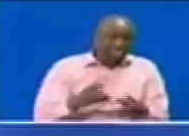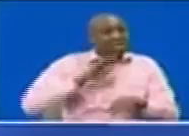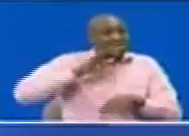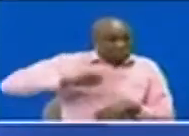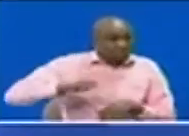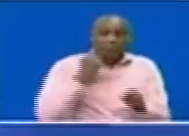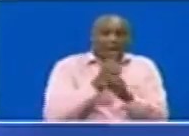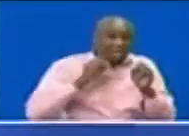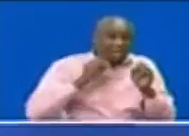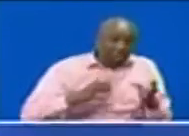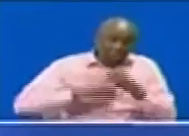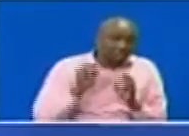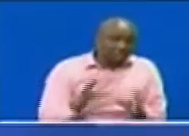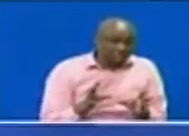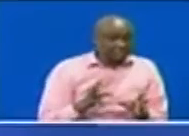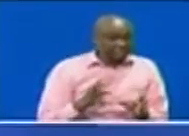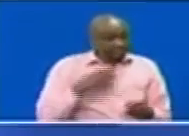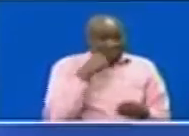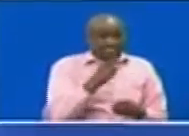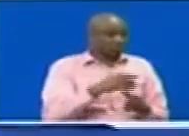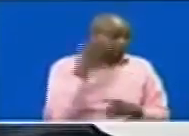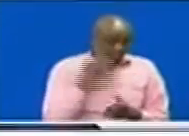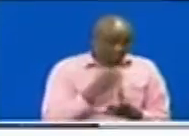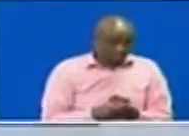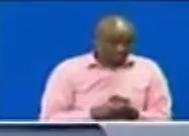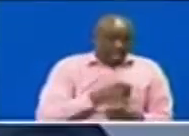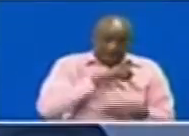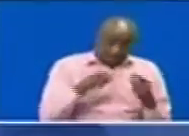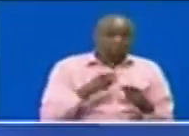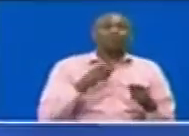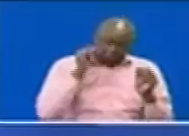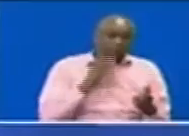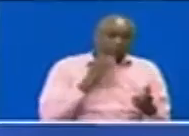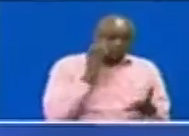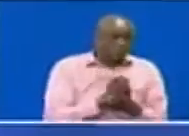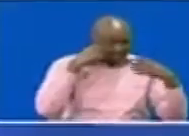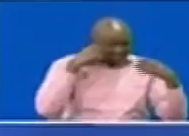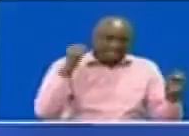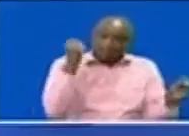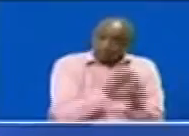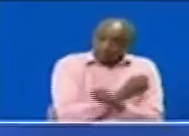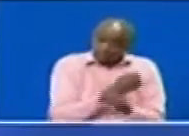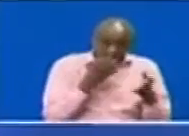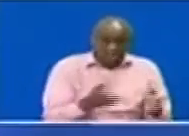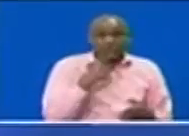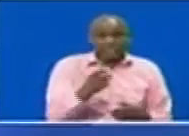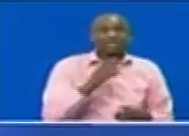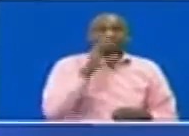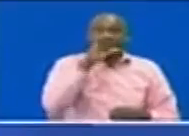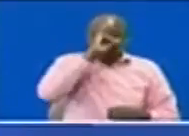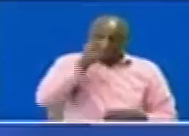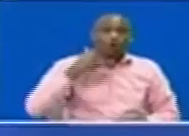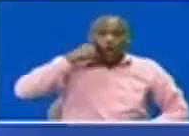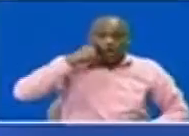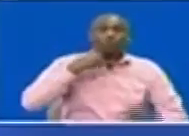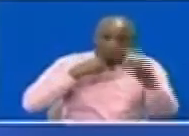hoping that we are going to get results. But like I said earlier, and you can take this to the bank, the president cannot possibly now call the Chief Justice and